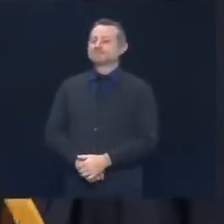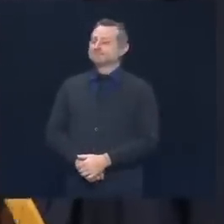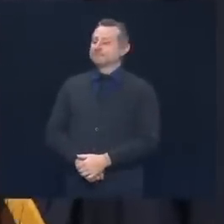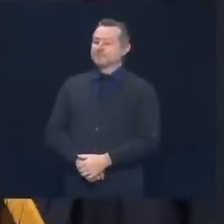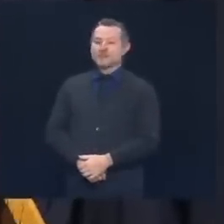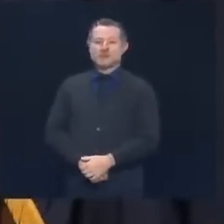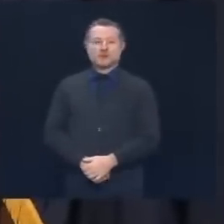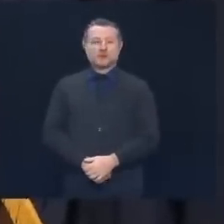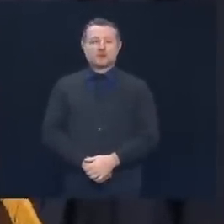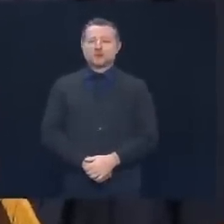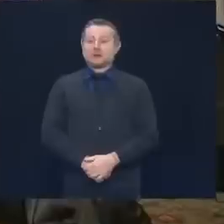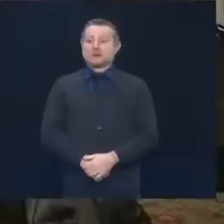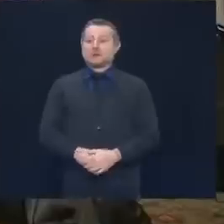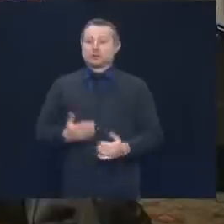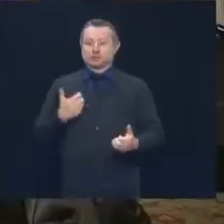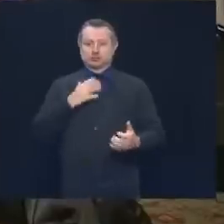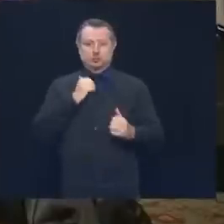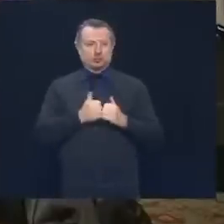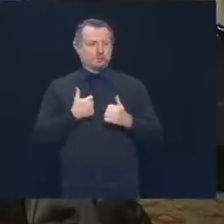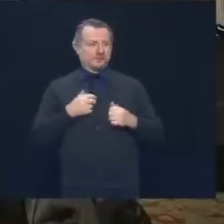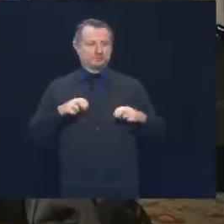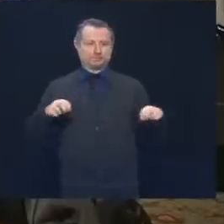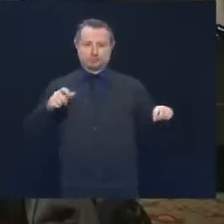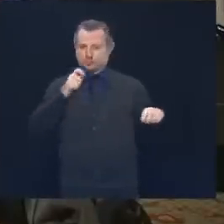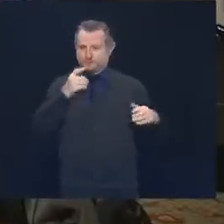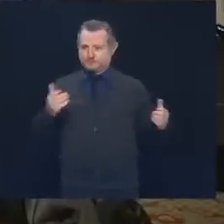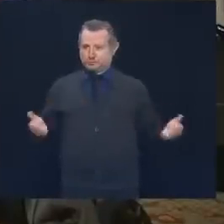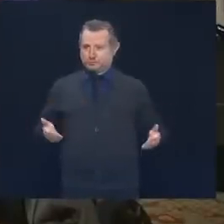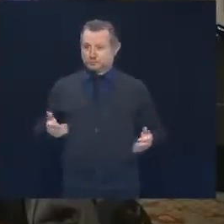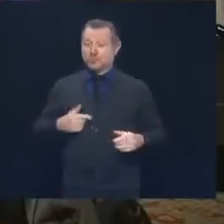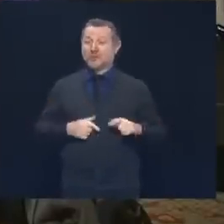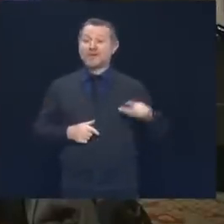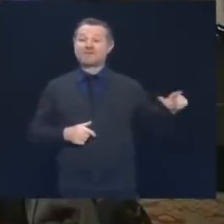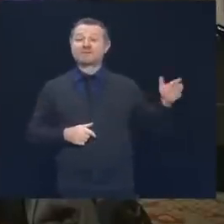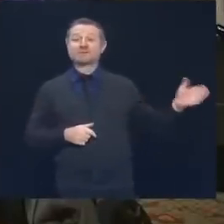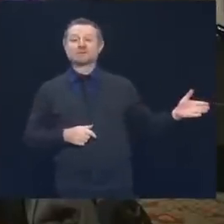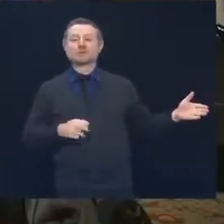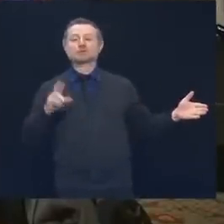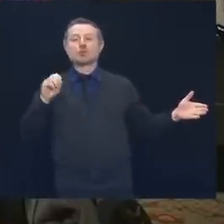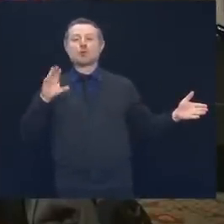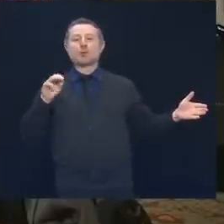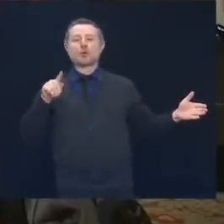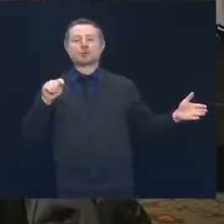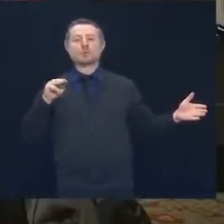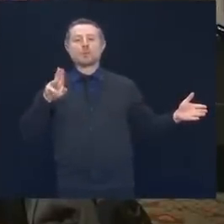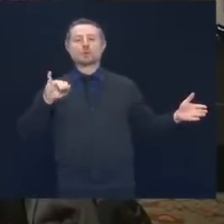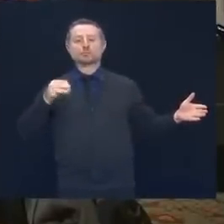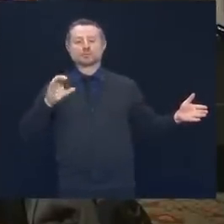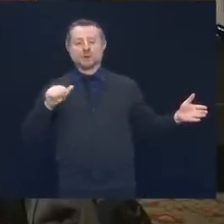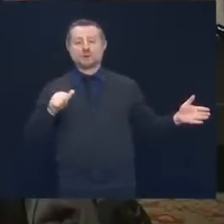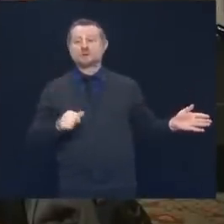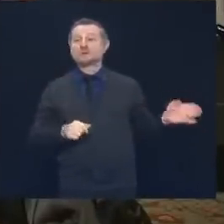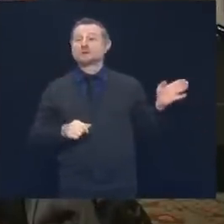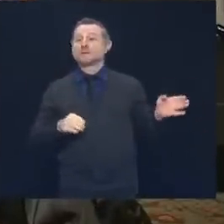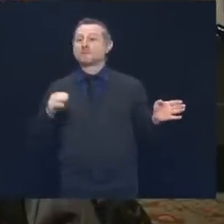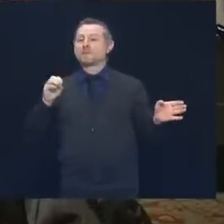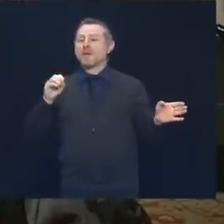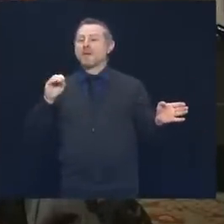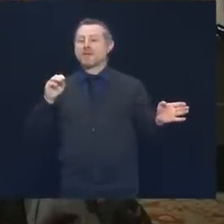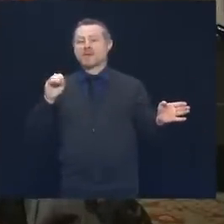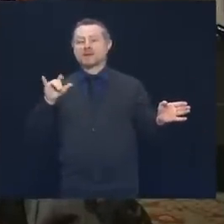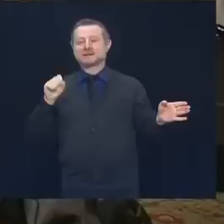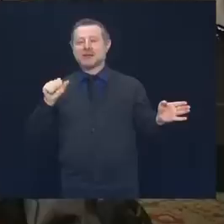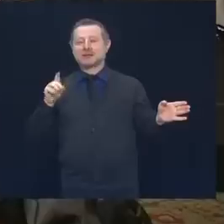people who were with me on the dais. My far left, Robert Mejica, Budget Director. My immediate left, Melissa DeRosa, Secretary to the Governor.